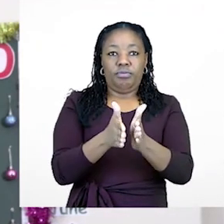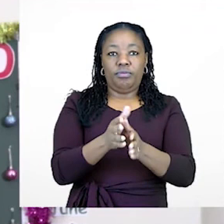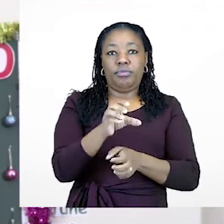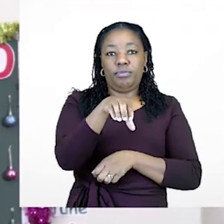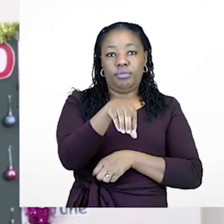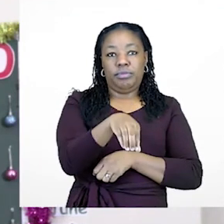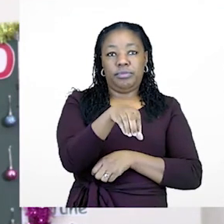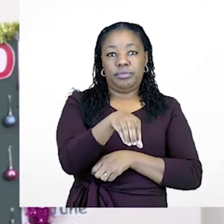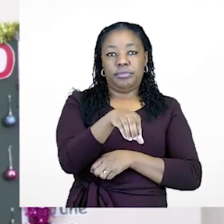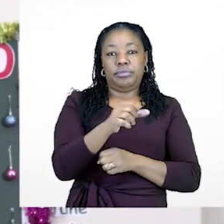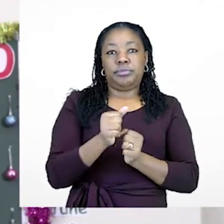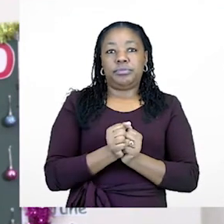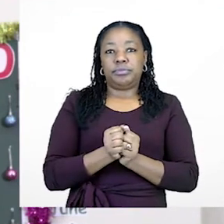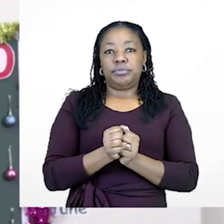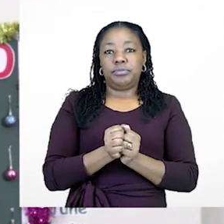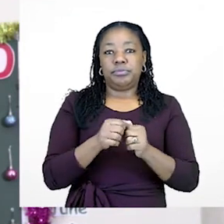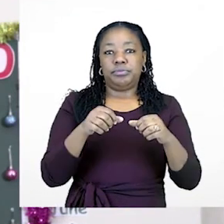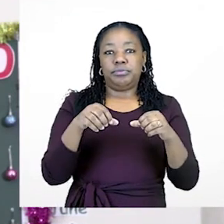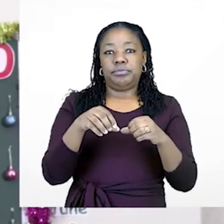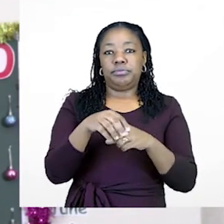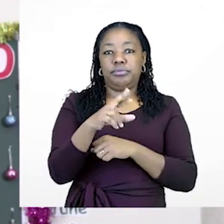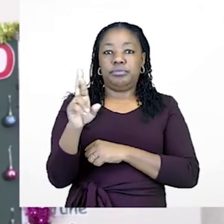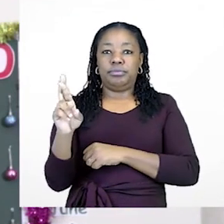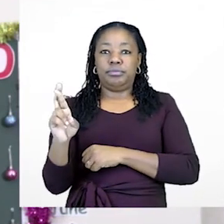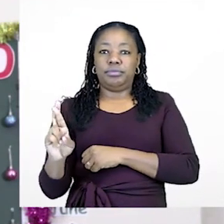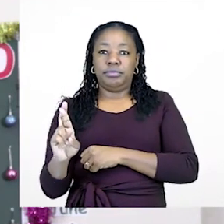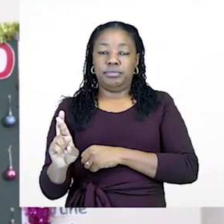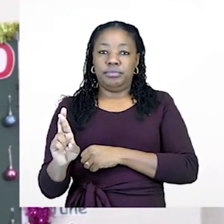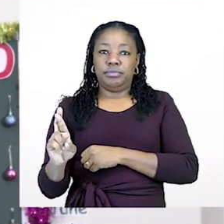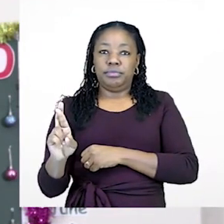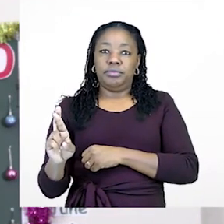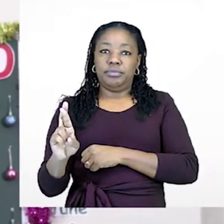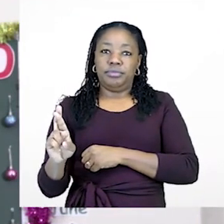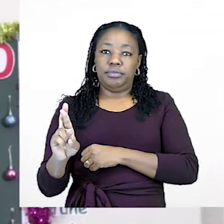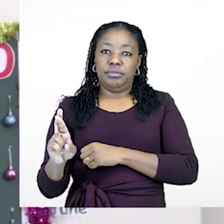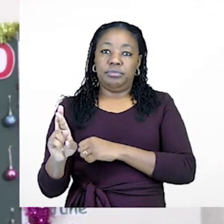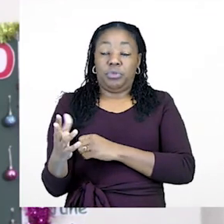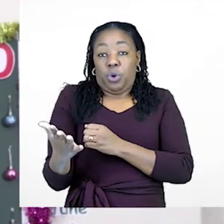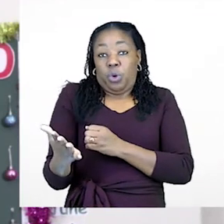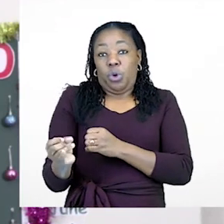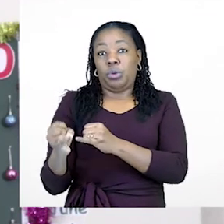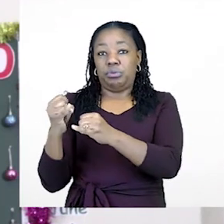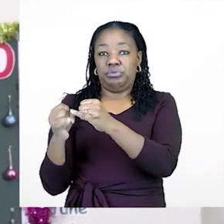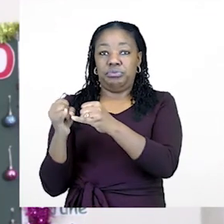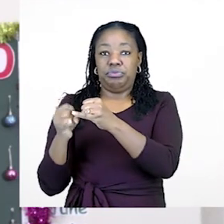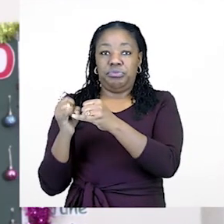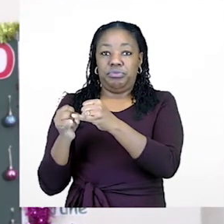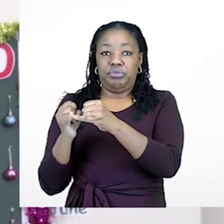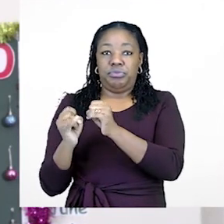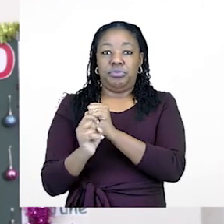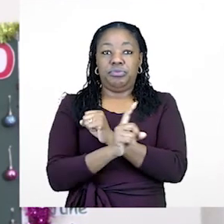things. And we have our right, or it can also be the last one. So this can